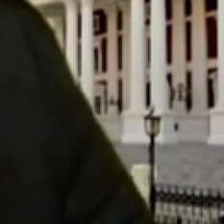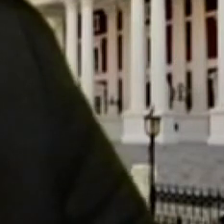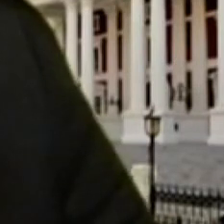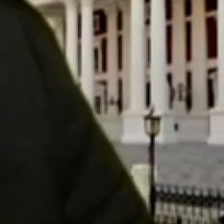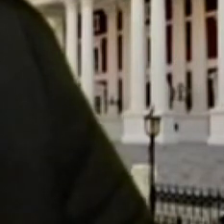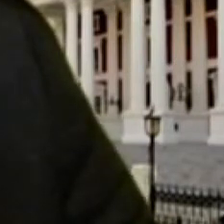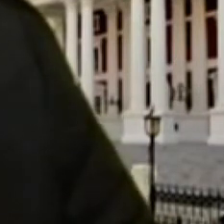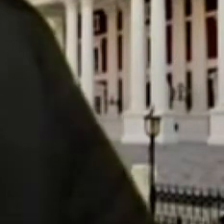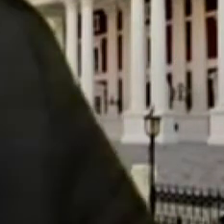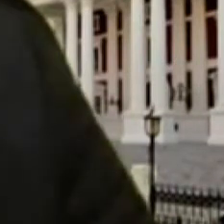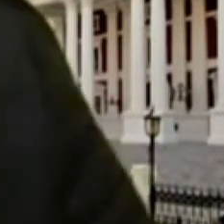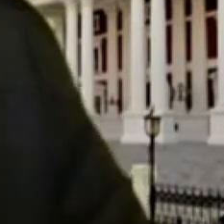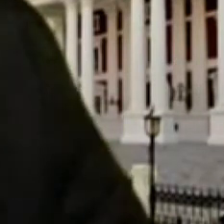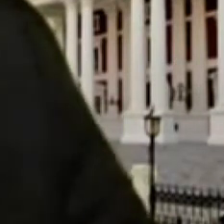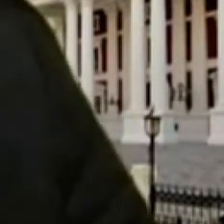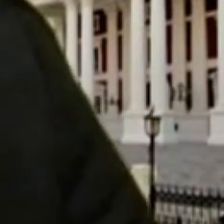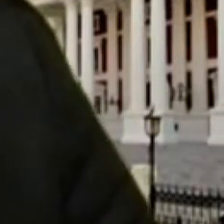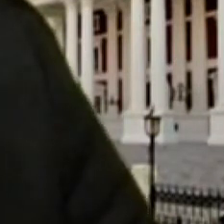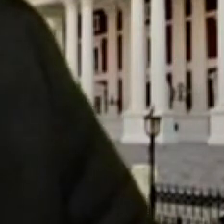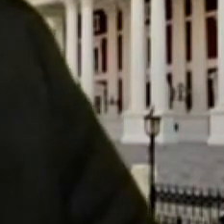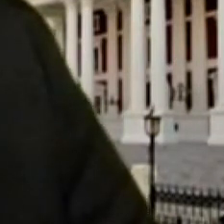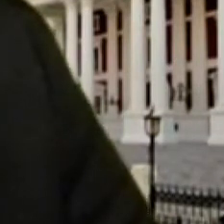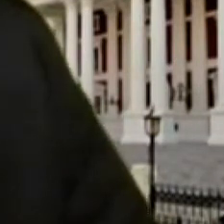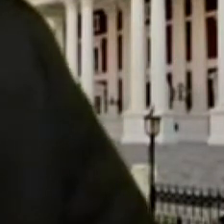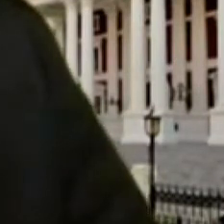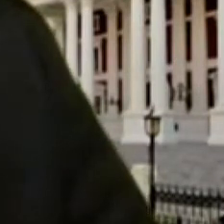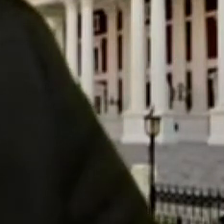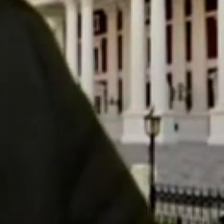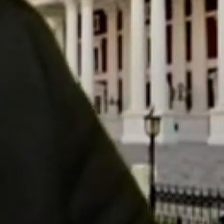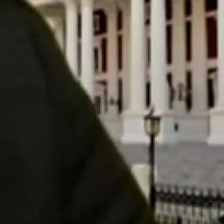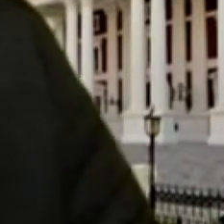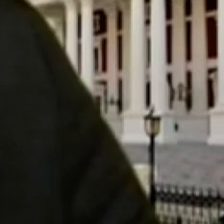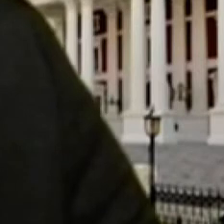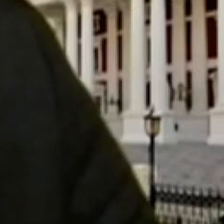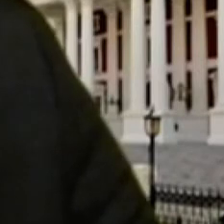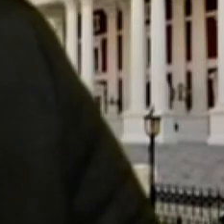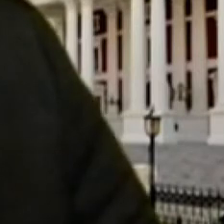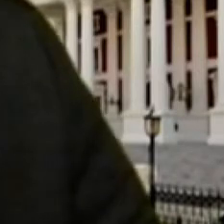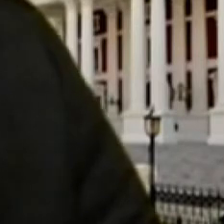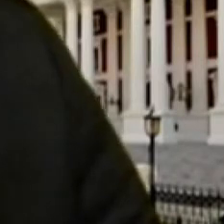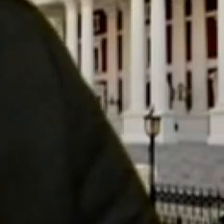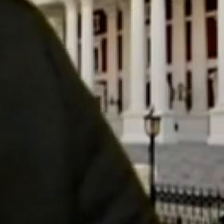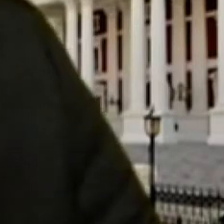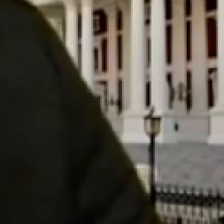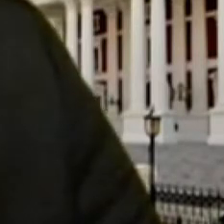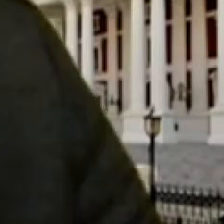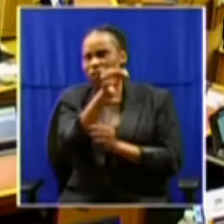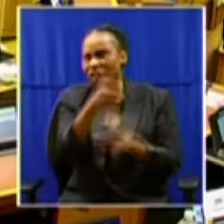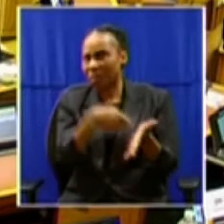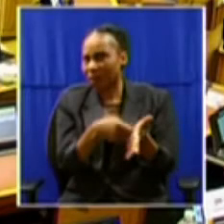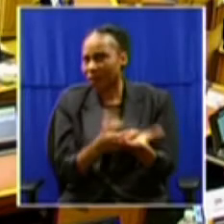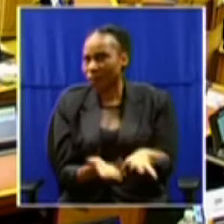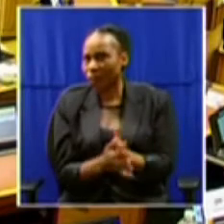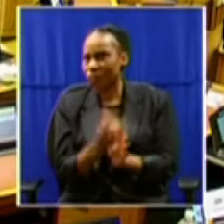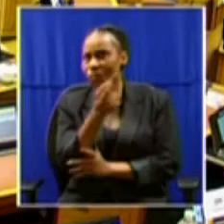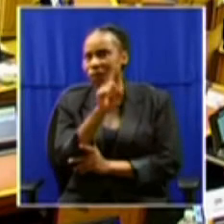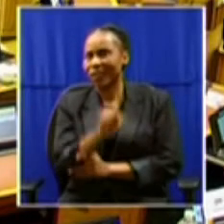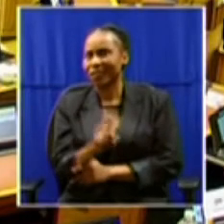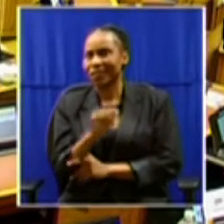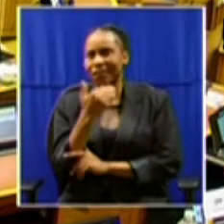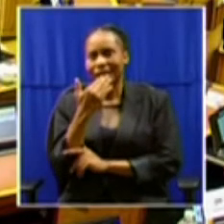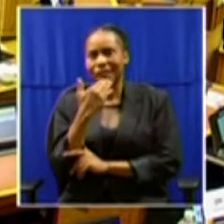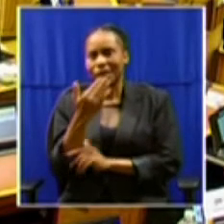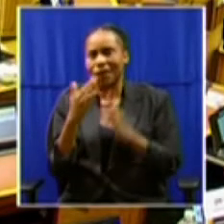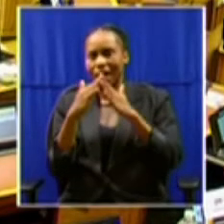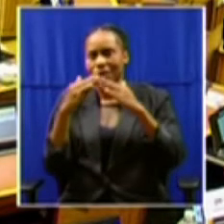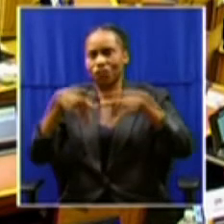capacity in Lindela Repatriation Center for the future purpose? Thank you very much, House Chair. The Honourable Minister.